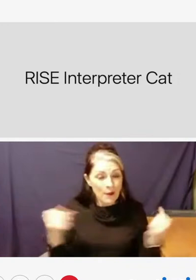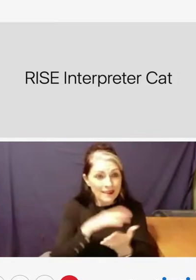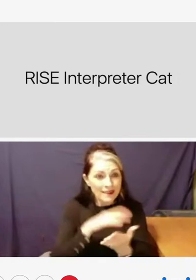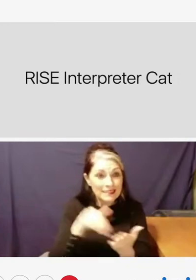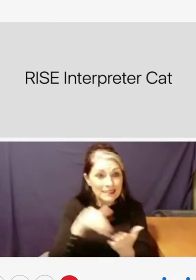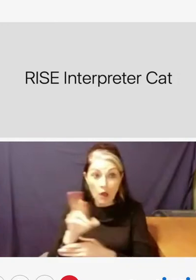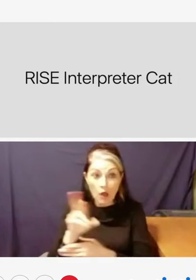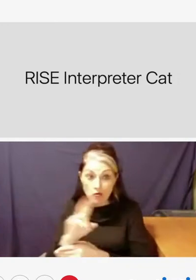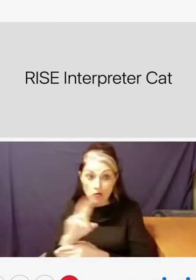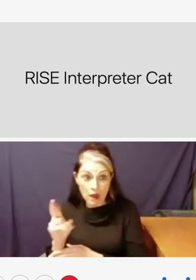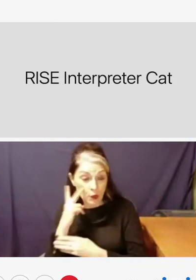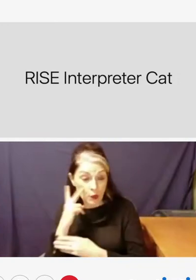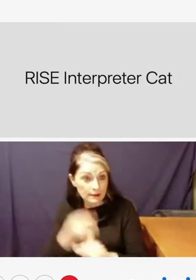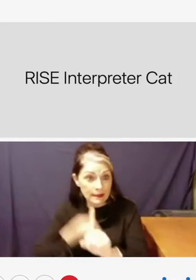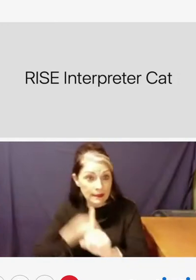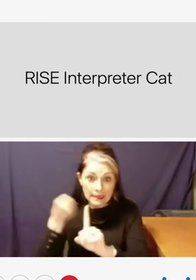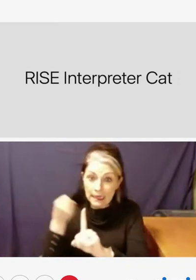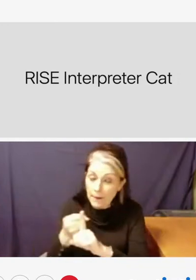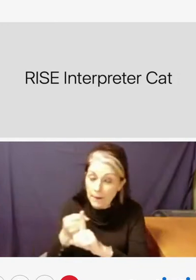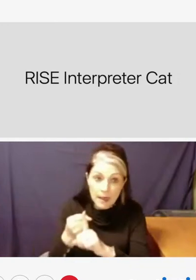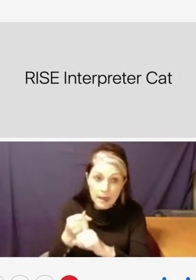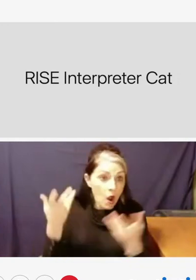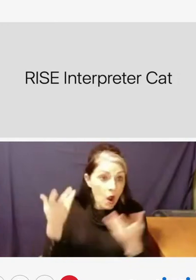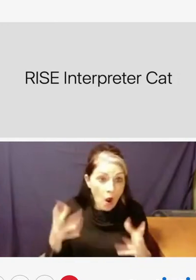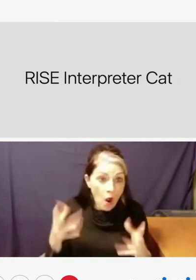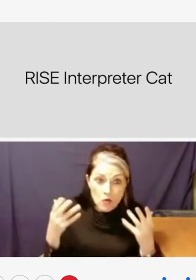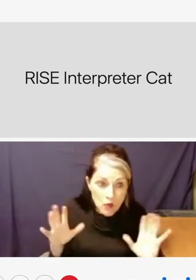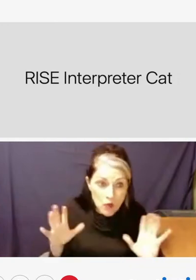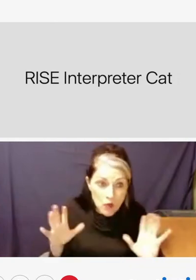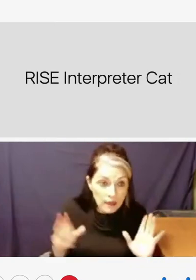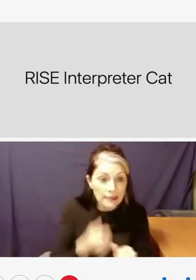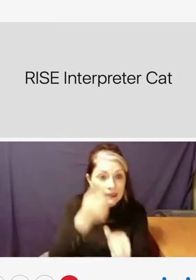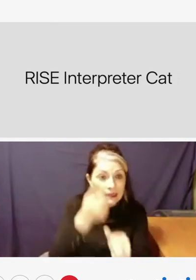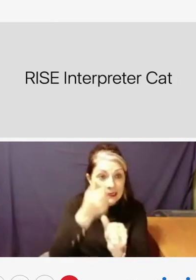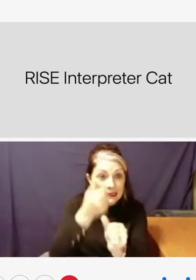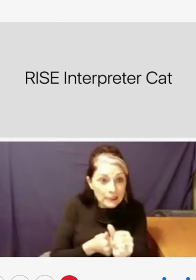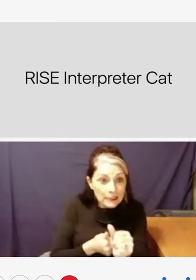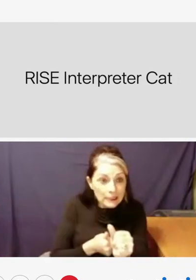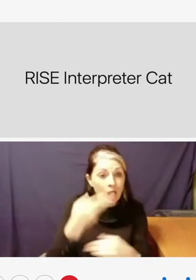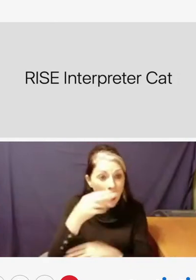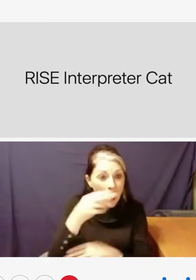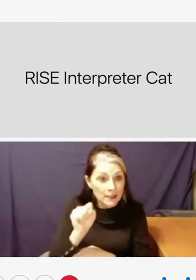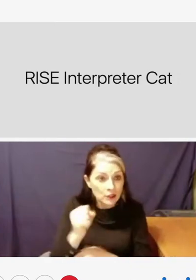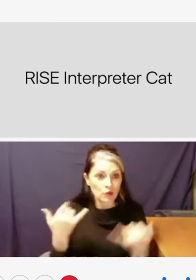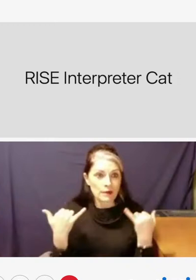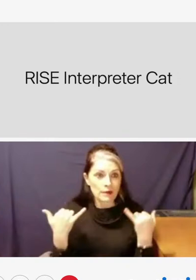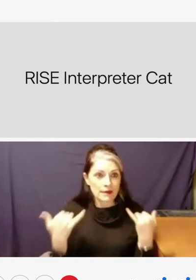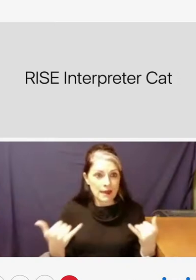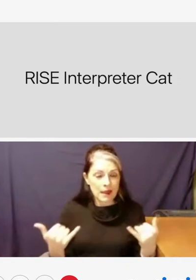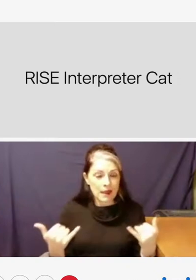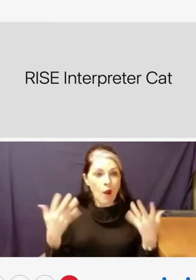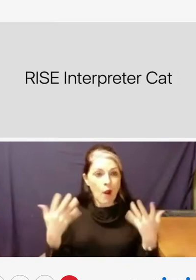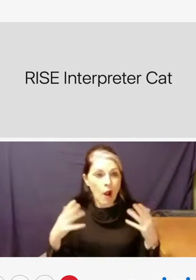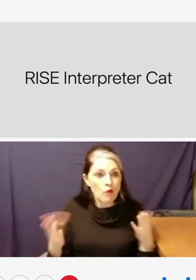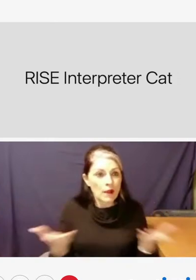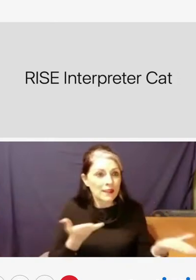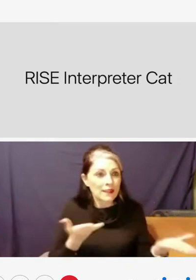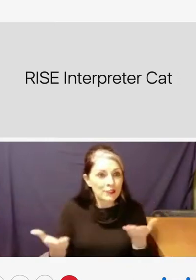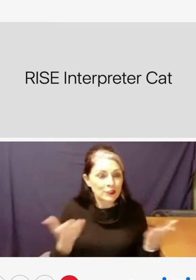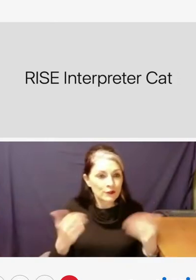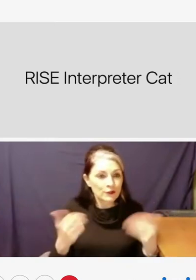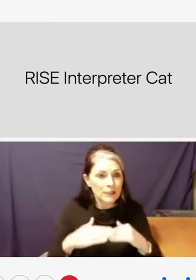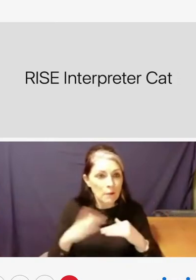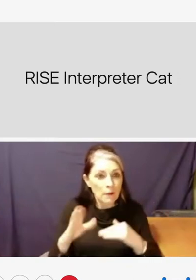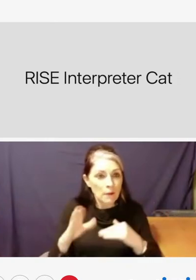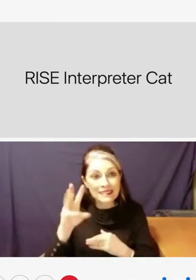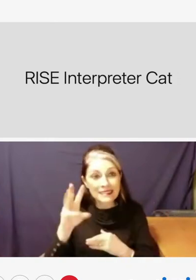impact that they've made already you know at each of the high schools at this point have already serviced over 600 students per High